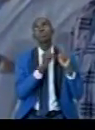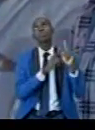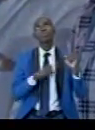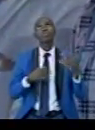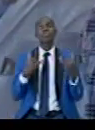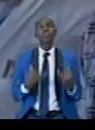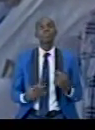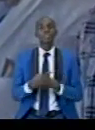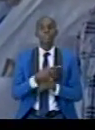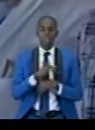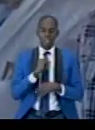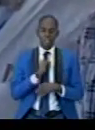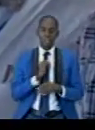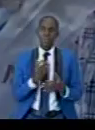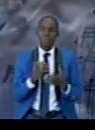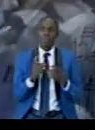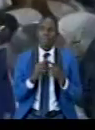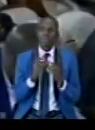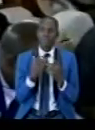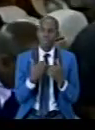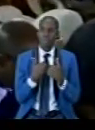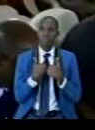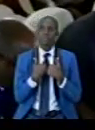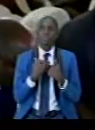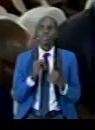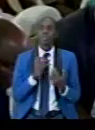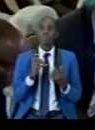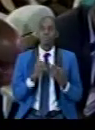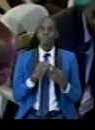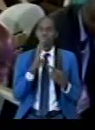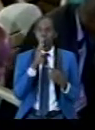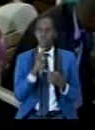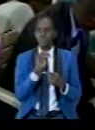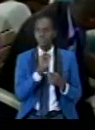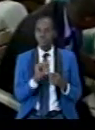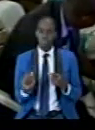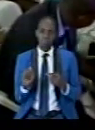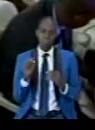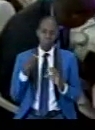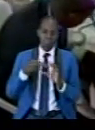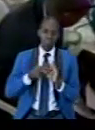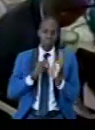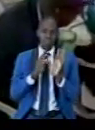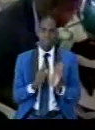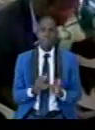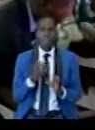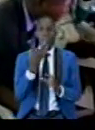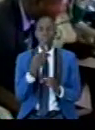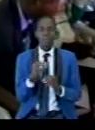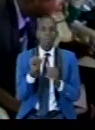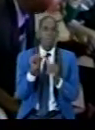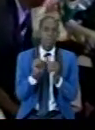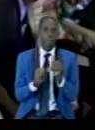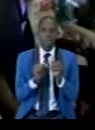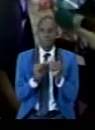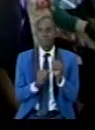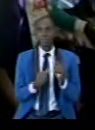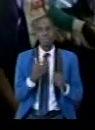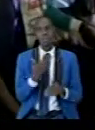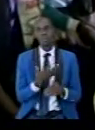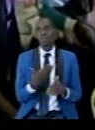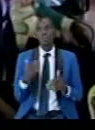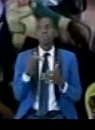want to possess, I want to be a partaker of everything